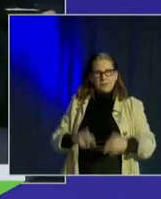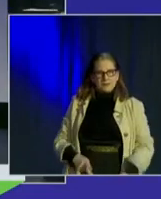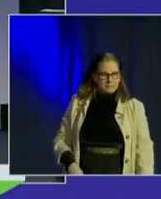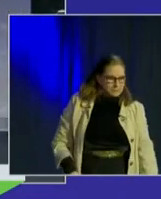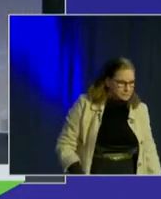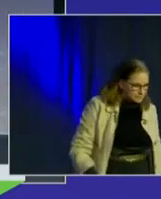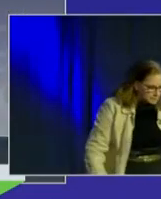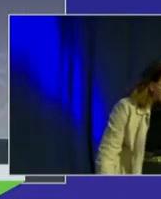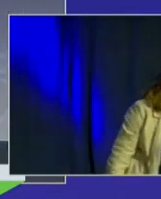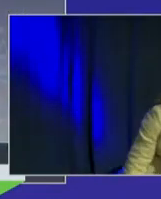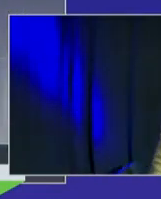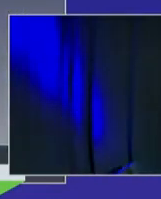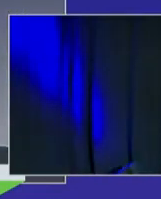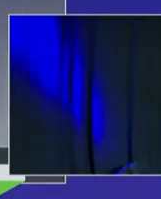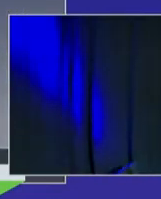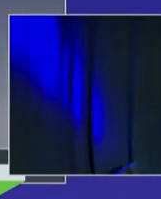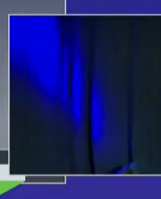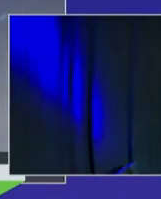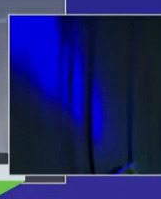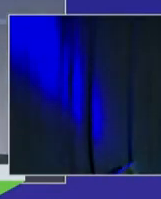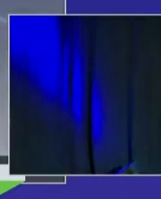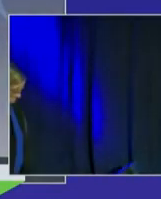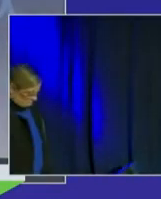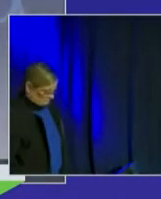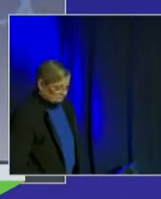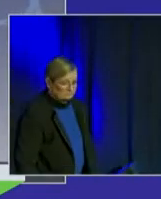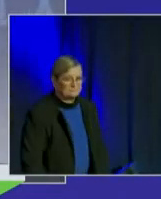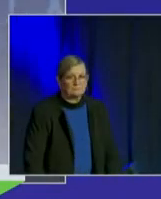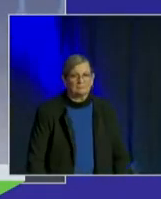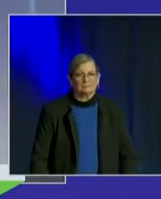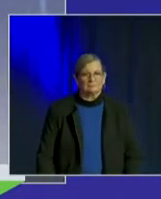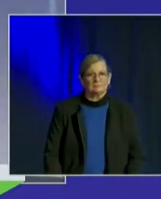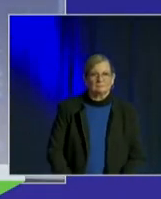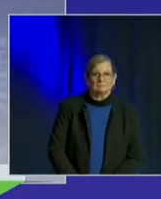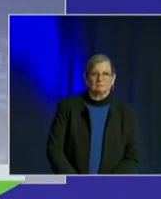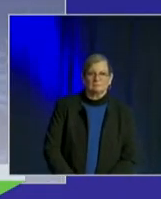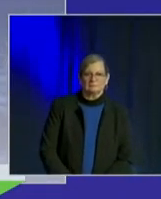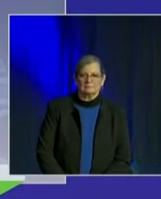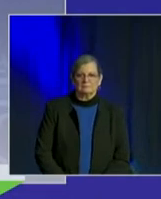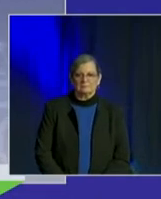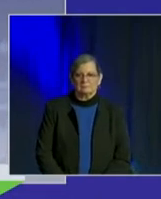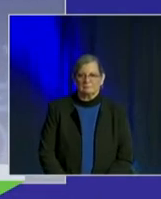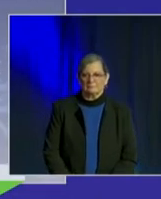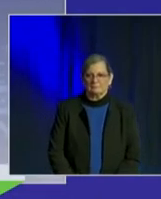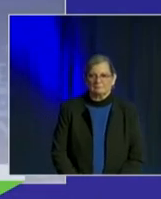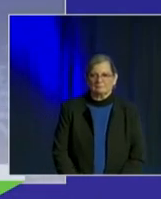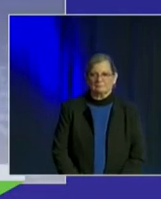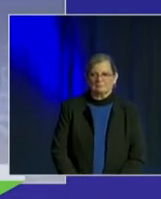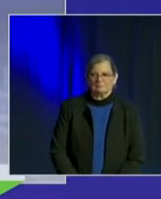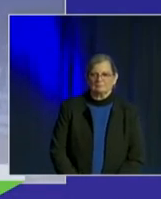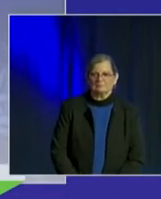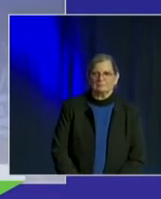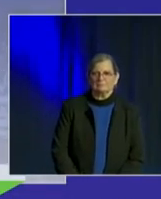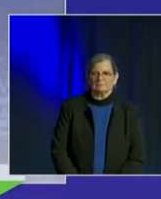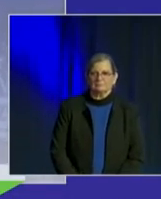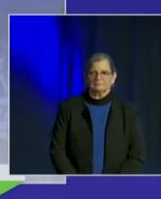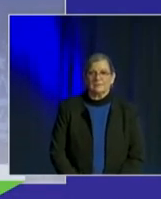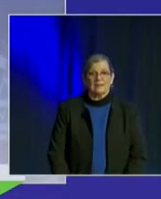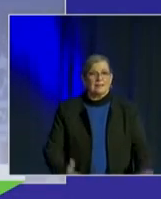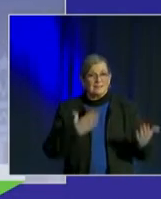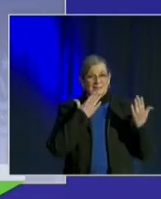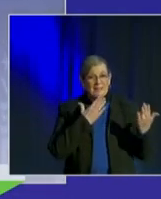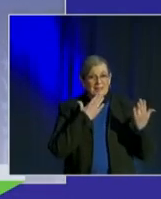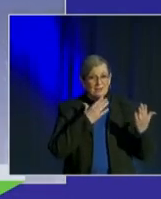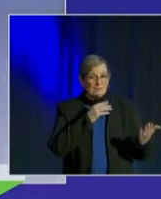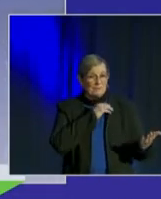Thank you, Mayor. And I'd like to thank the caller for her question. We have worked tirelessly